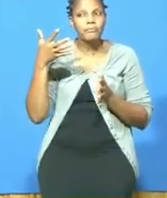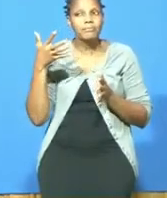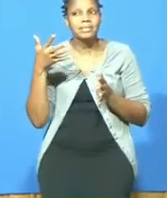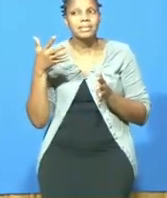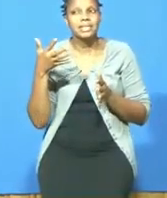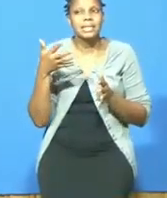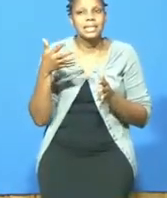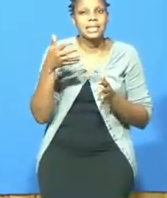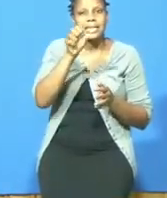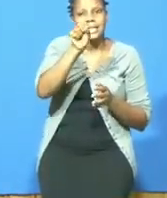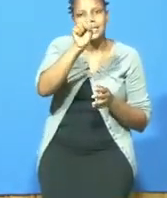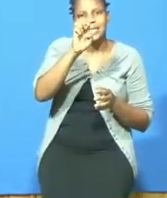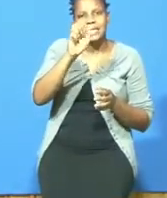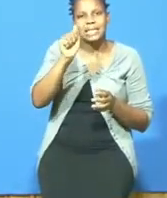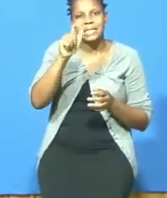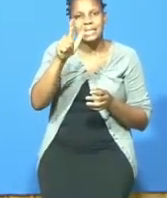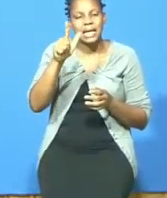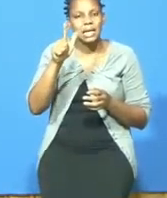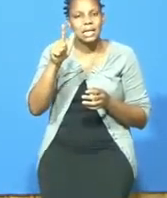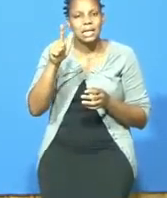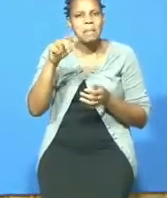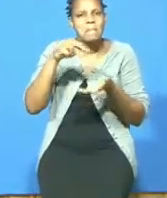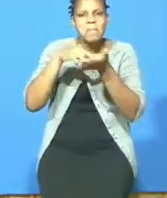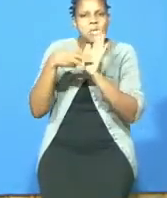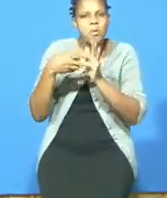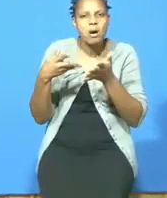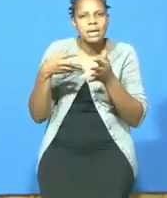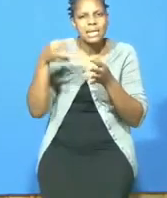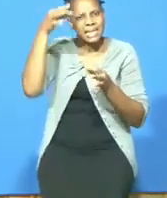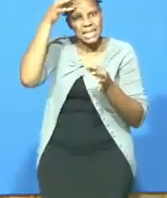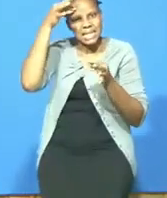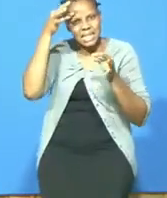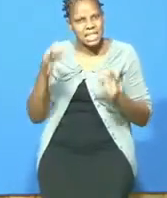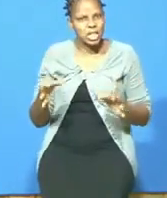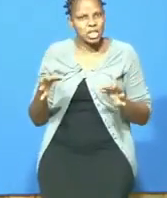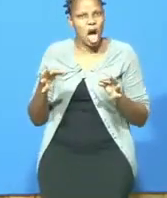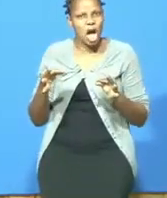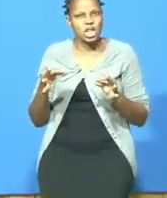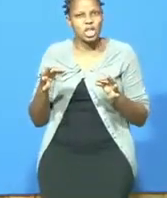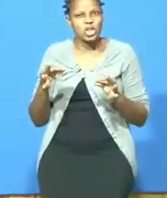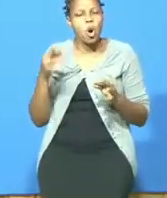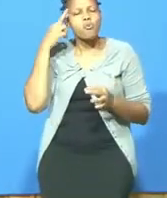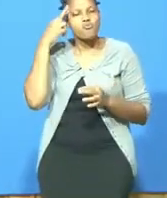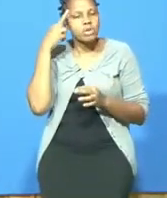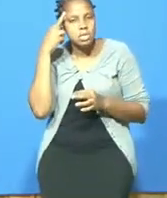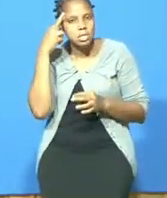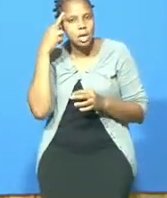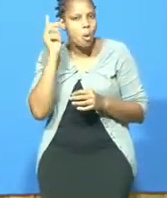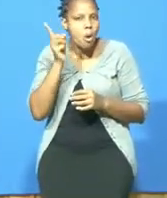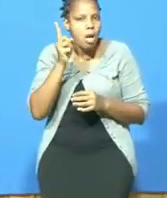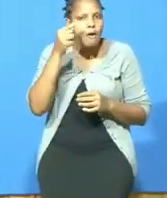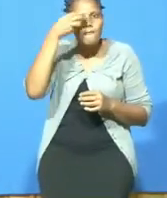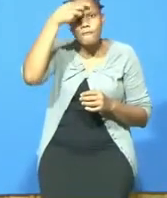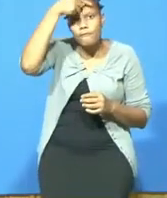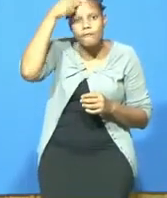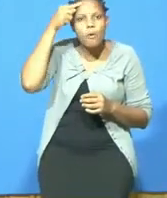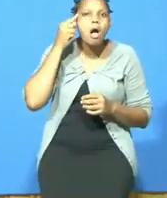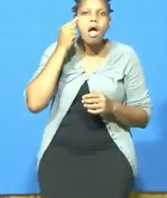It's a seat of decision. It is a seat of reason, not in their hands, but in their foreheads.